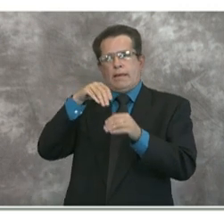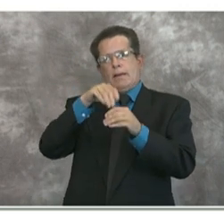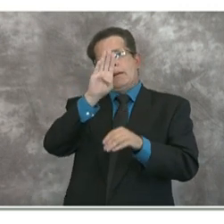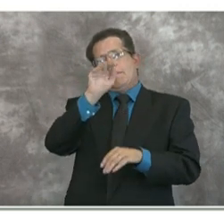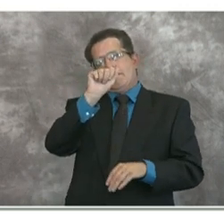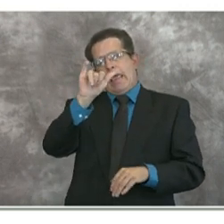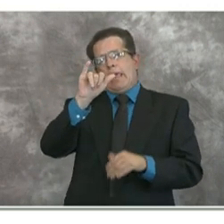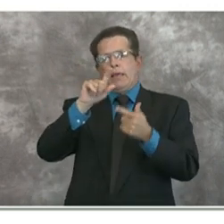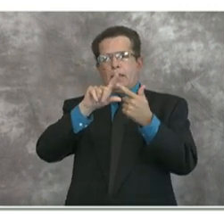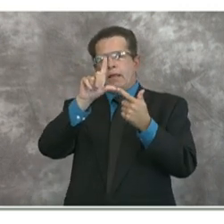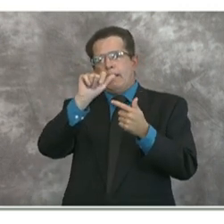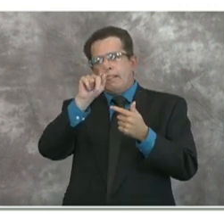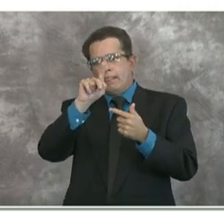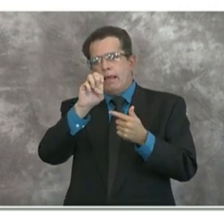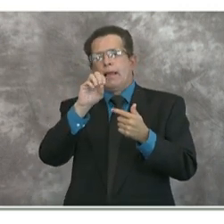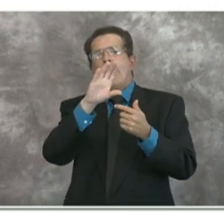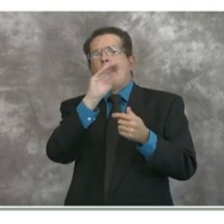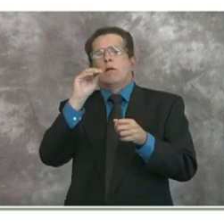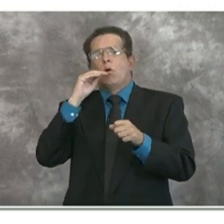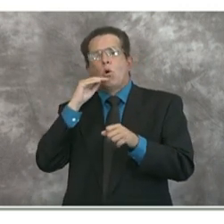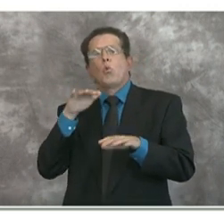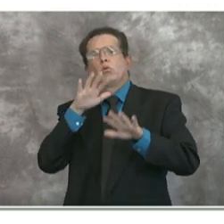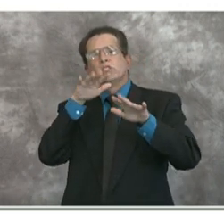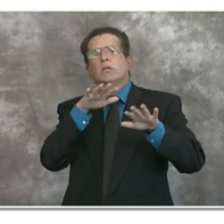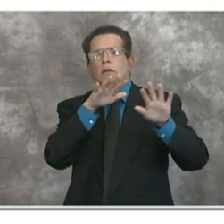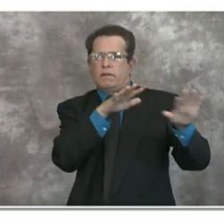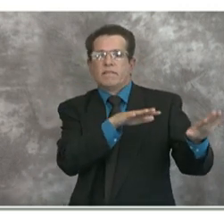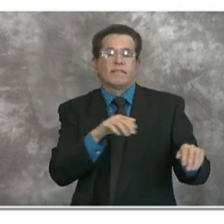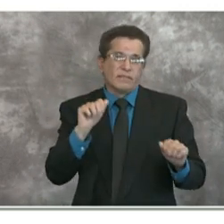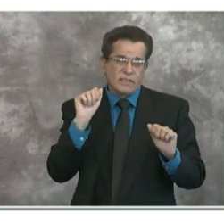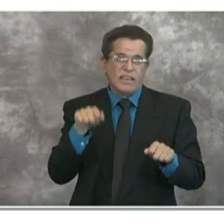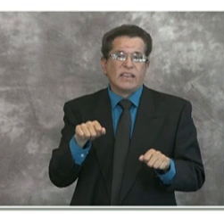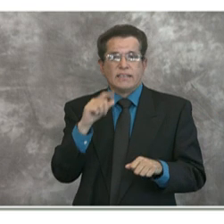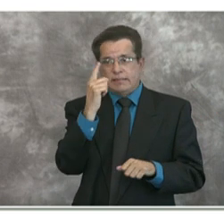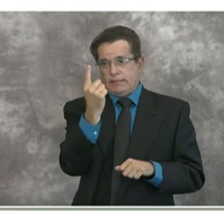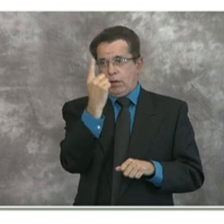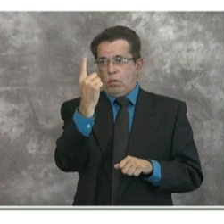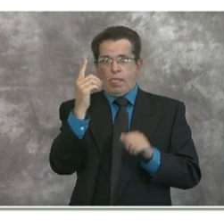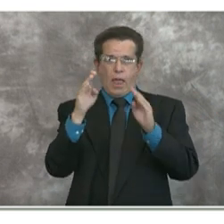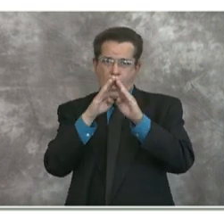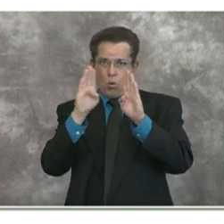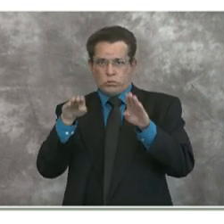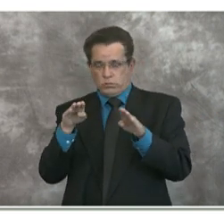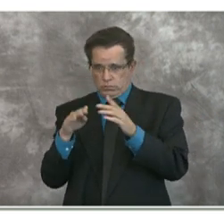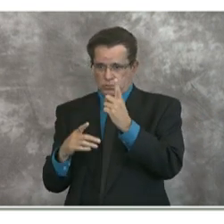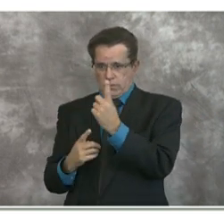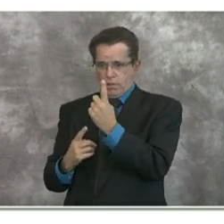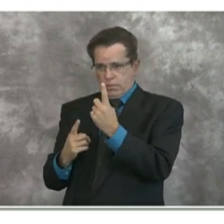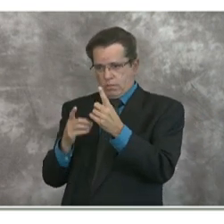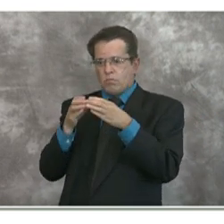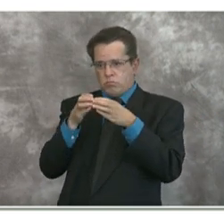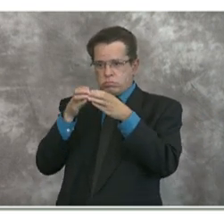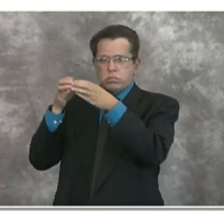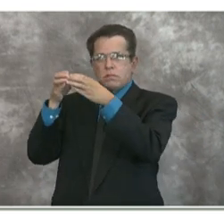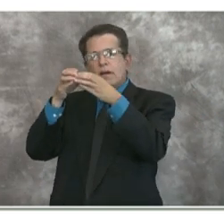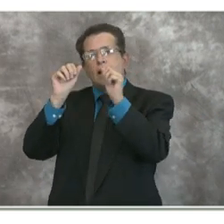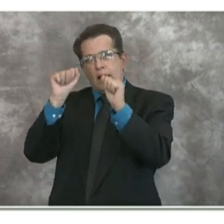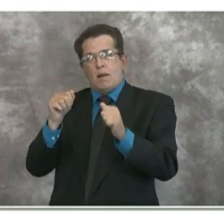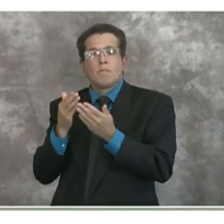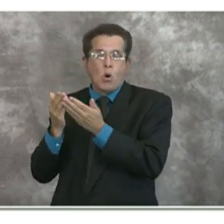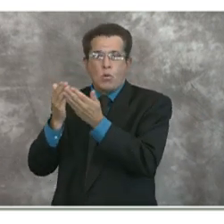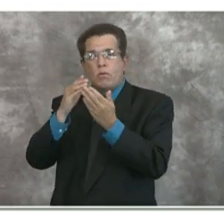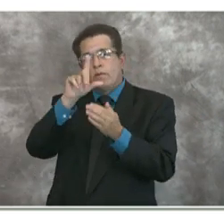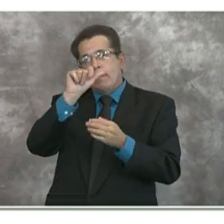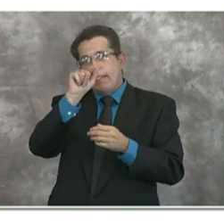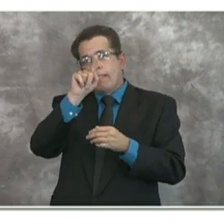bays, lakes, and ocean. The restriction is that a single household may participate in recreational boating in lakes,